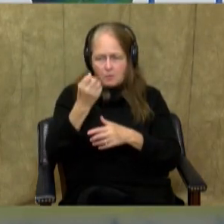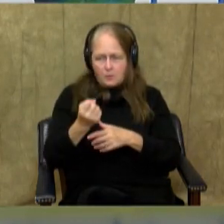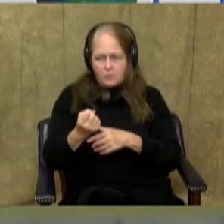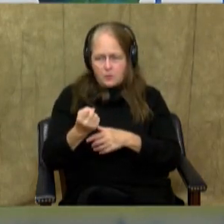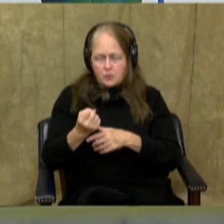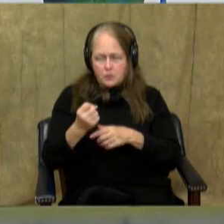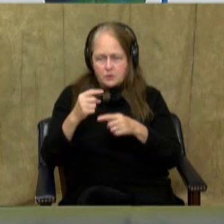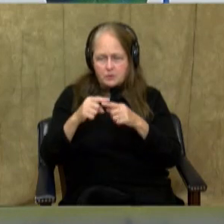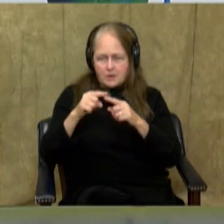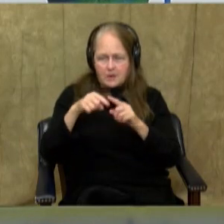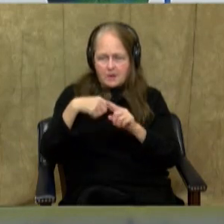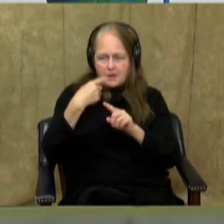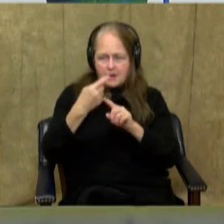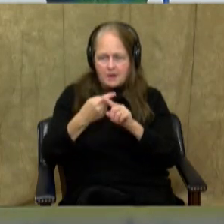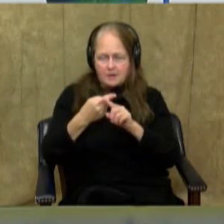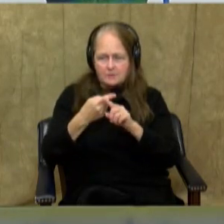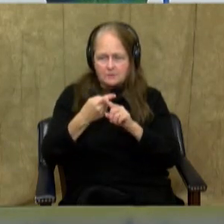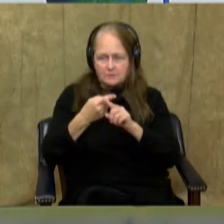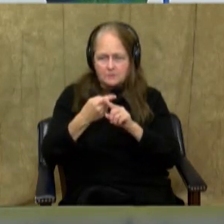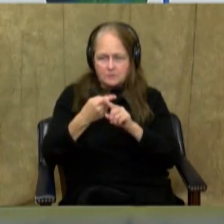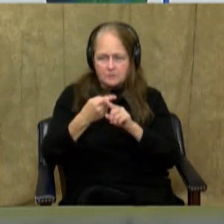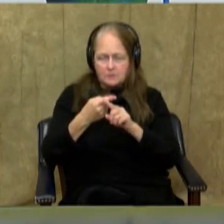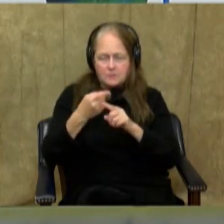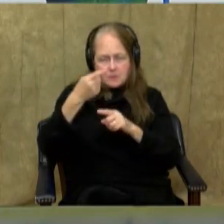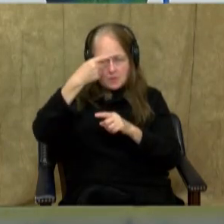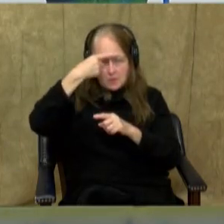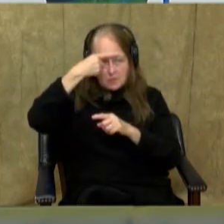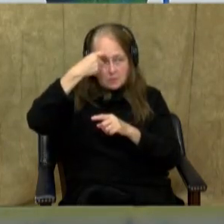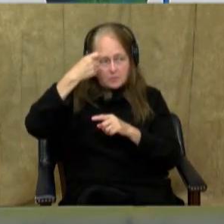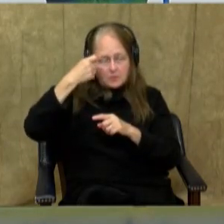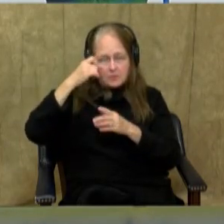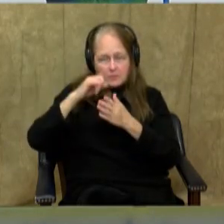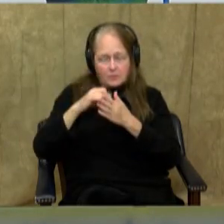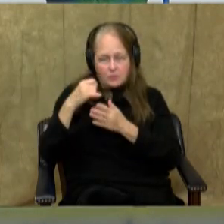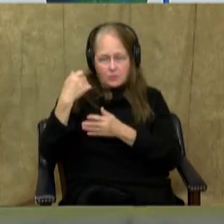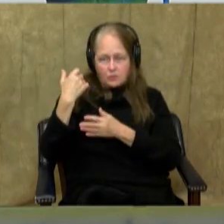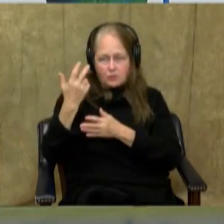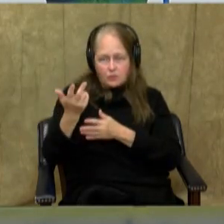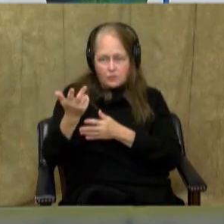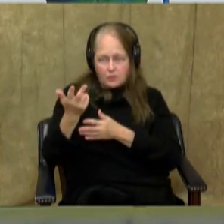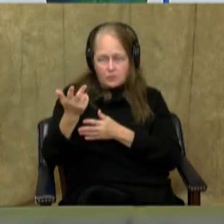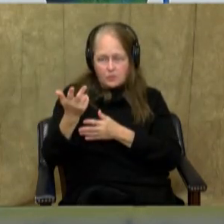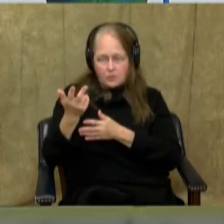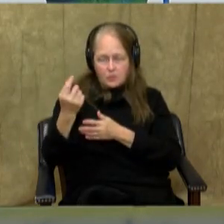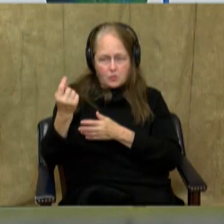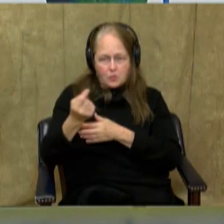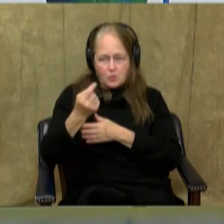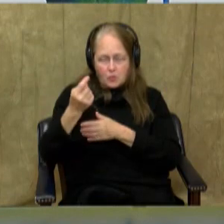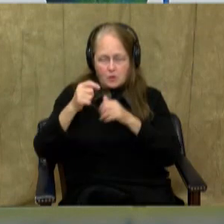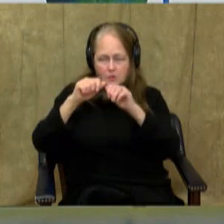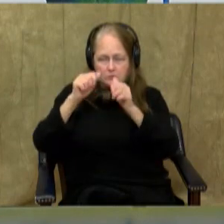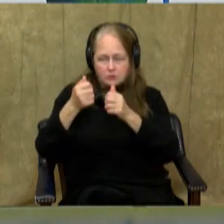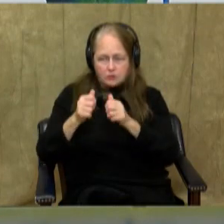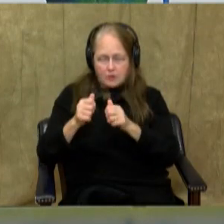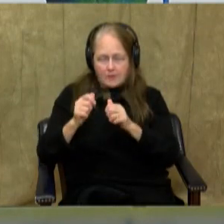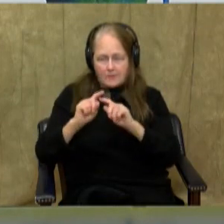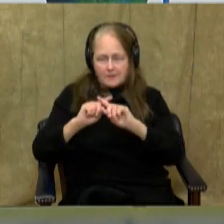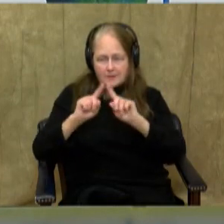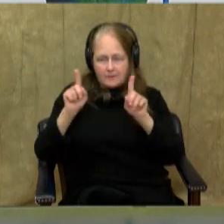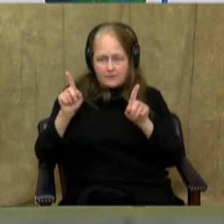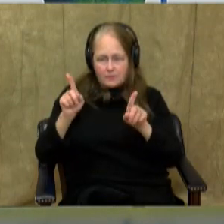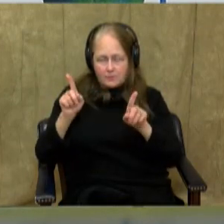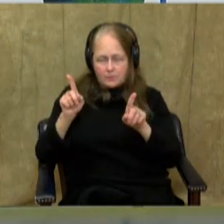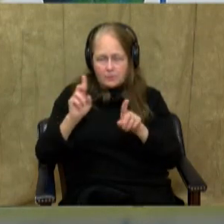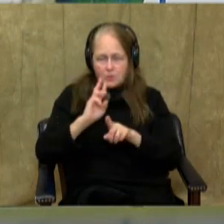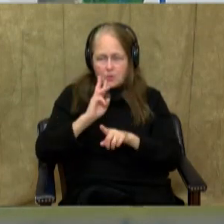container into the next when I pour it. And because these three containers are all shaped differently,